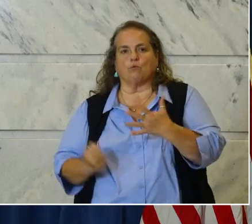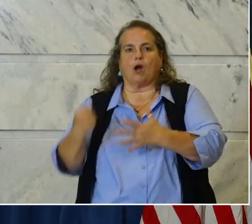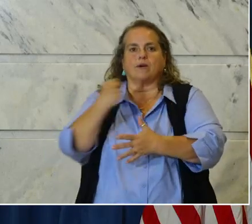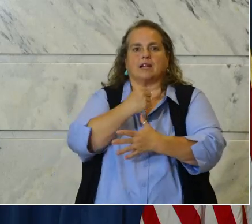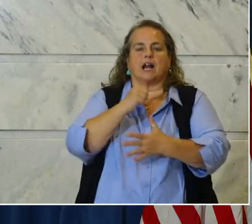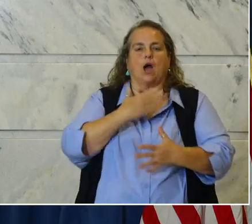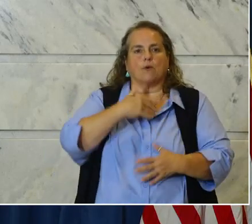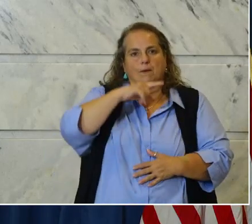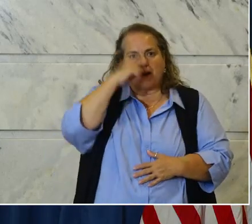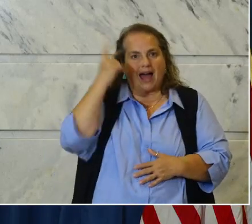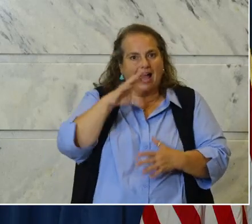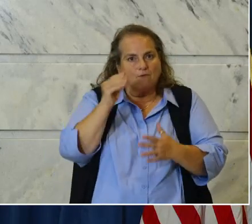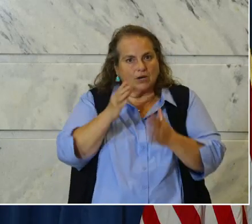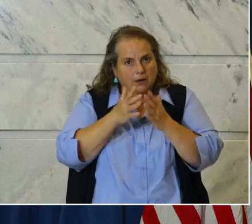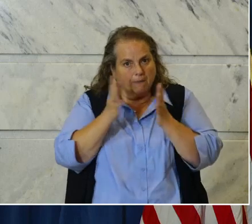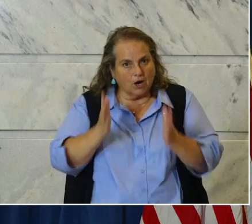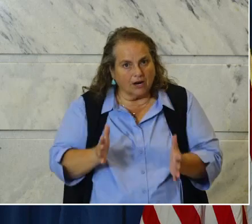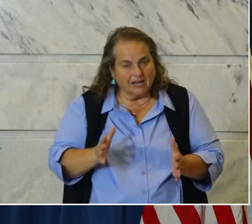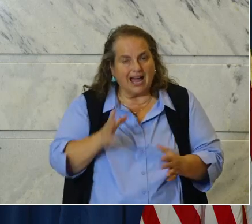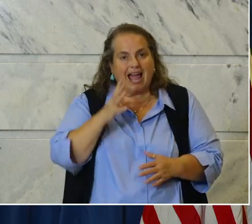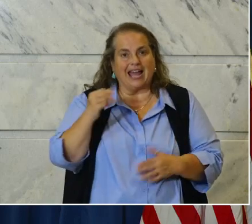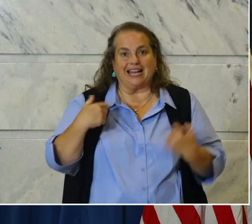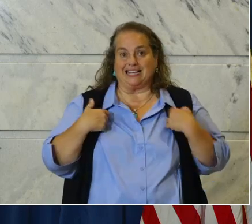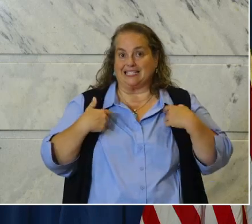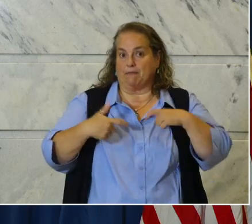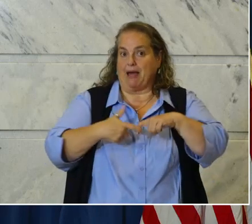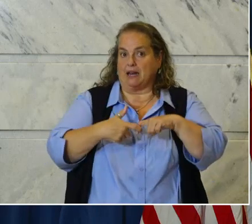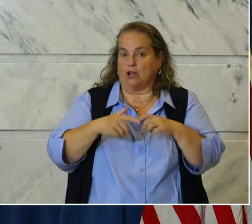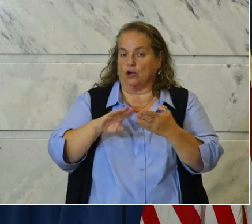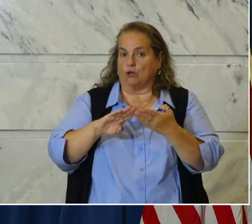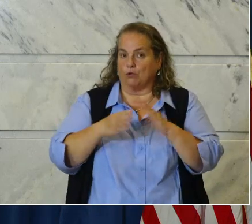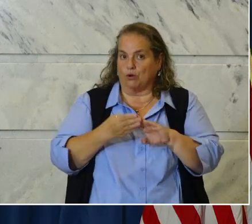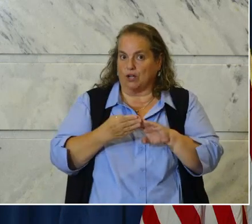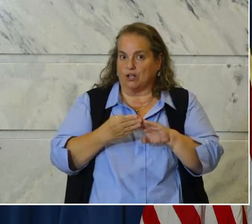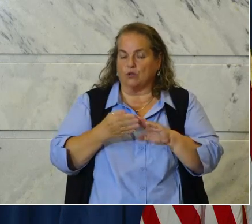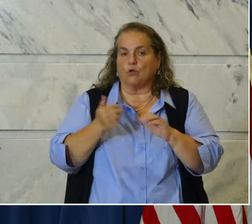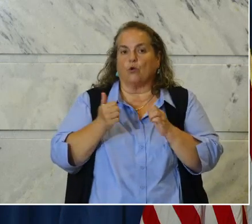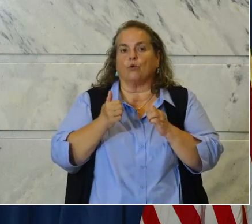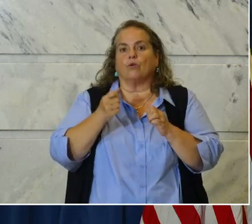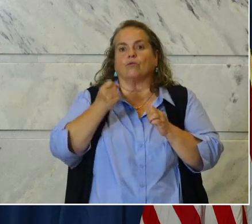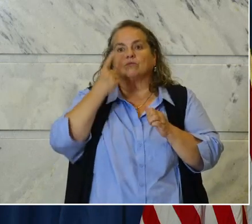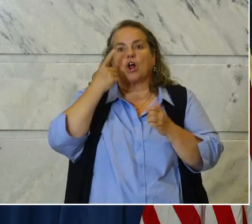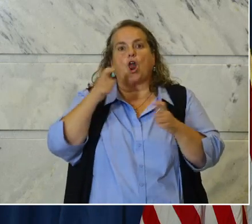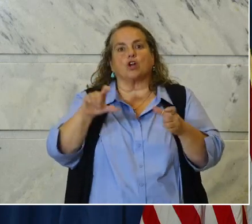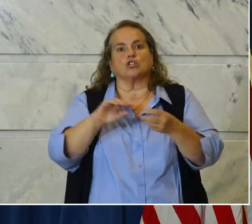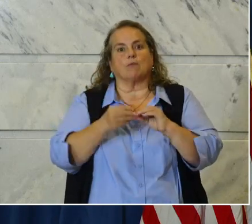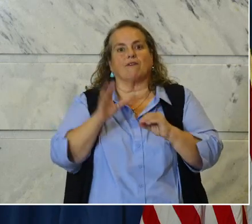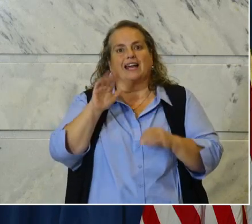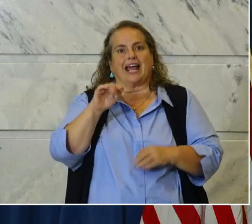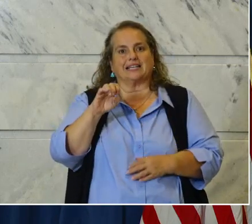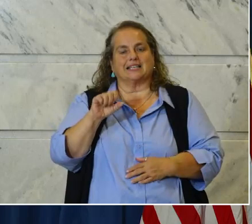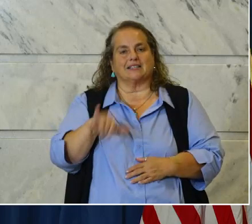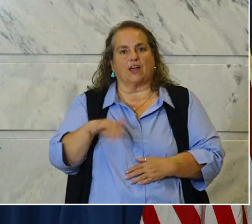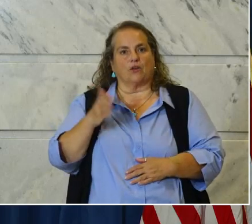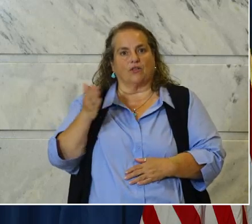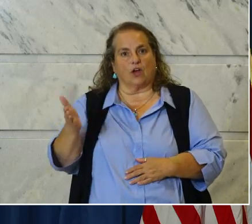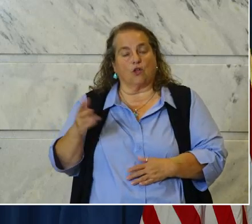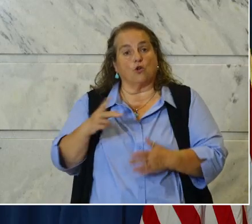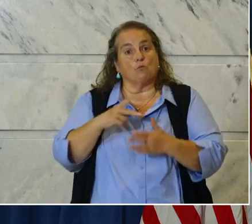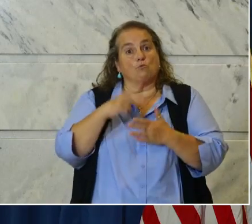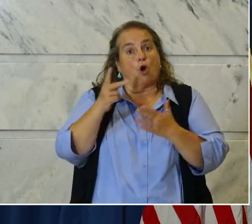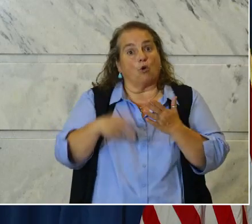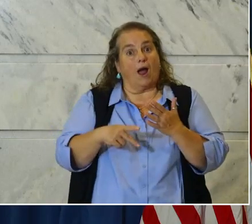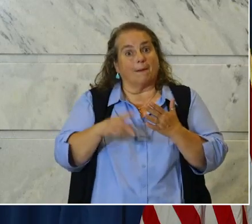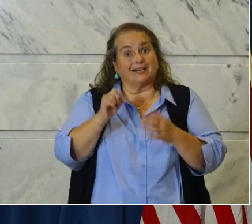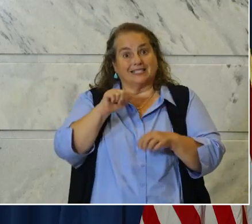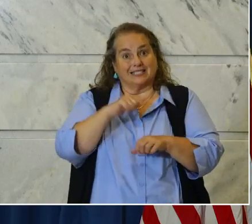African American, and Hispanic communities, given the large number of cases that are there. The program is aimed at first